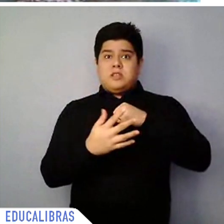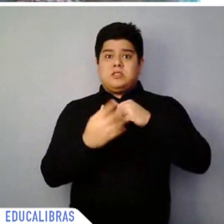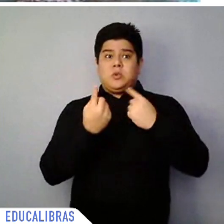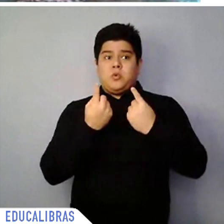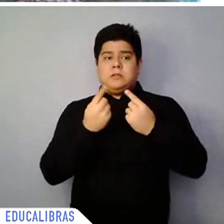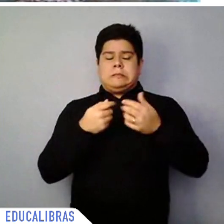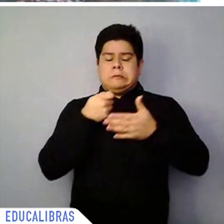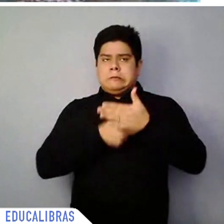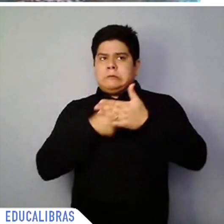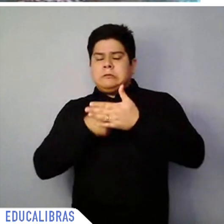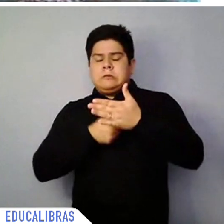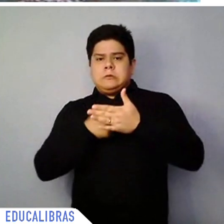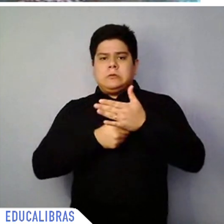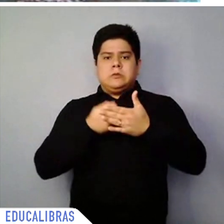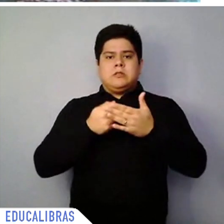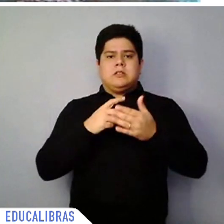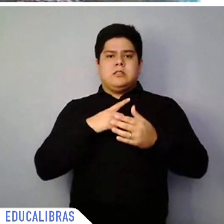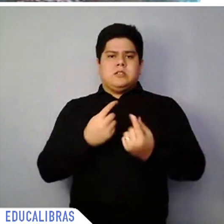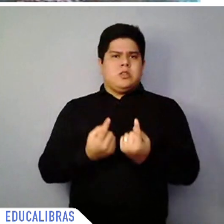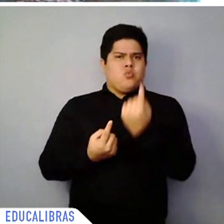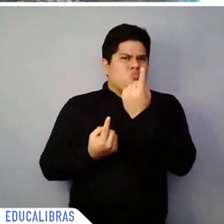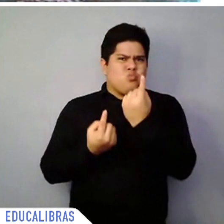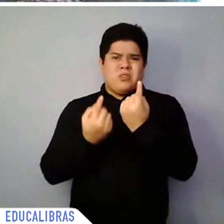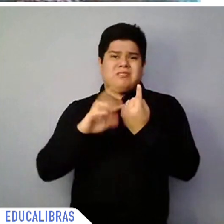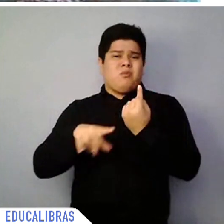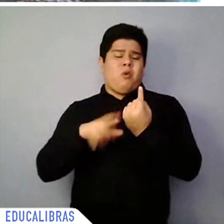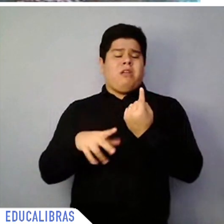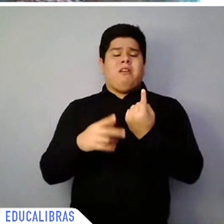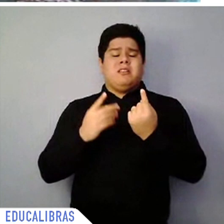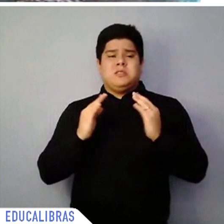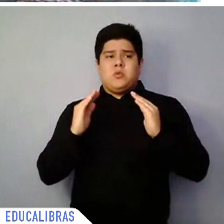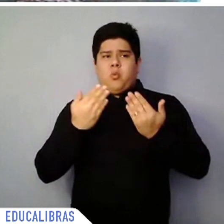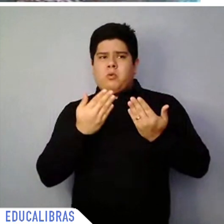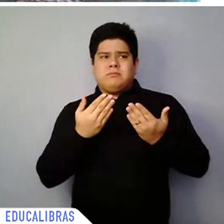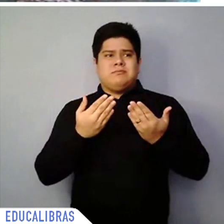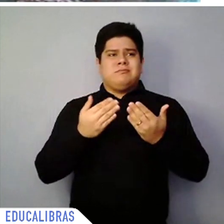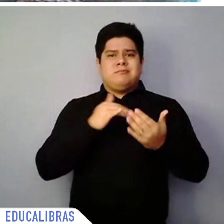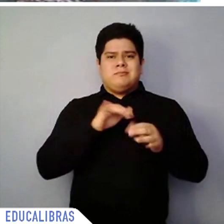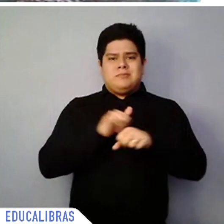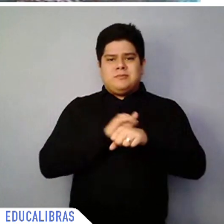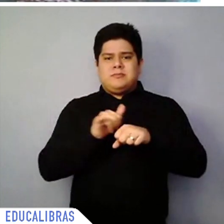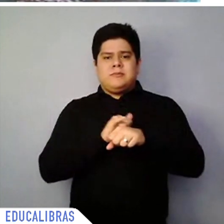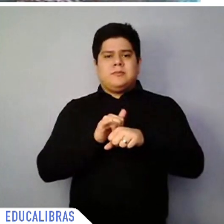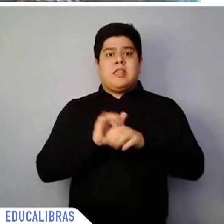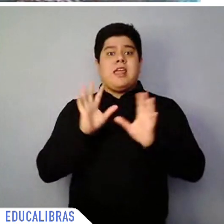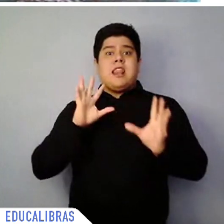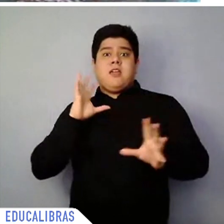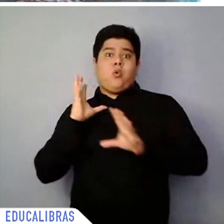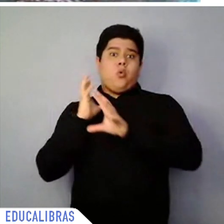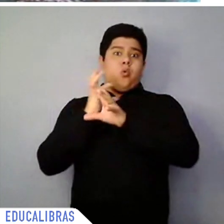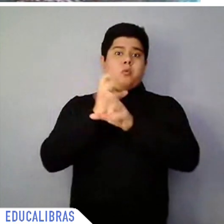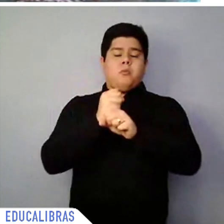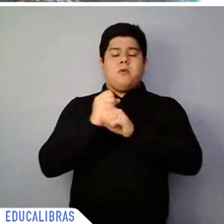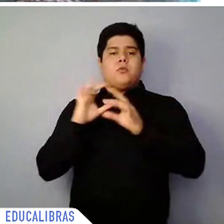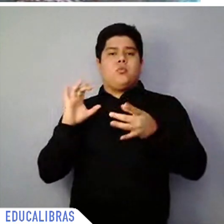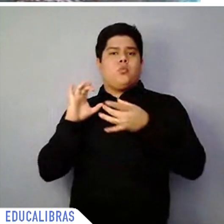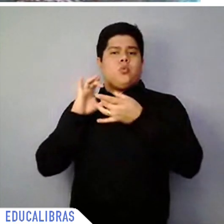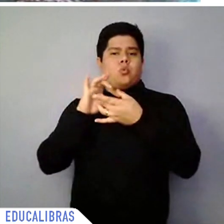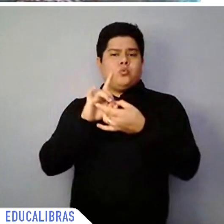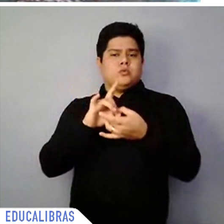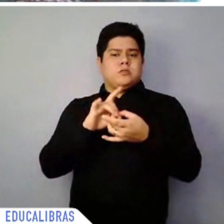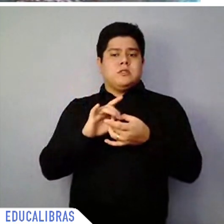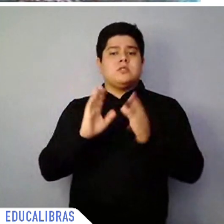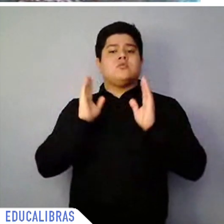in regard to the COVID-19 pandemics. We know that we don't have only one solution for the problem. And it